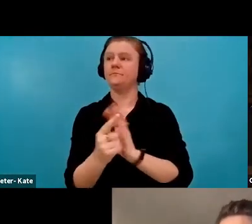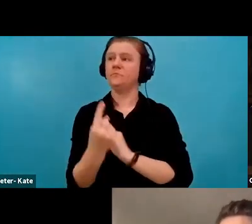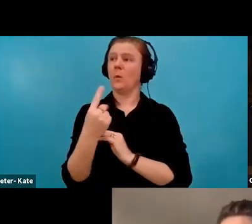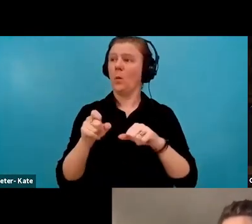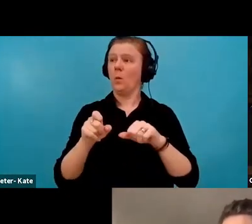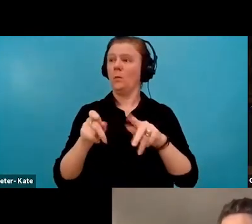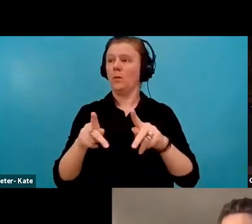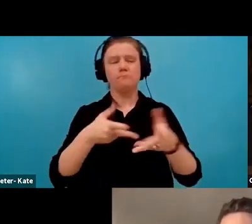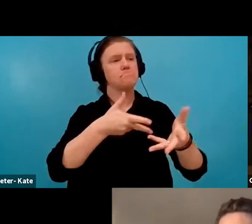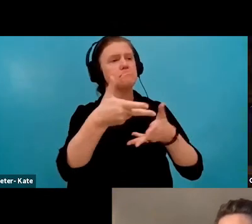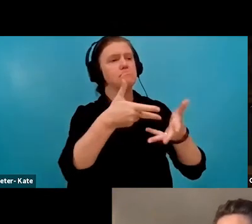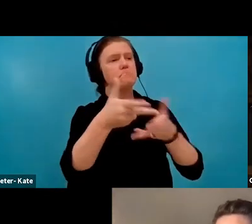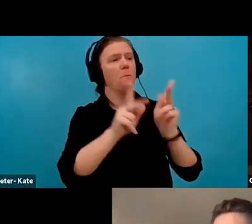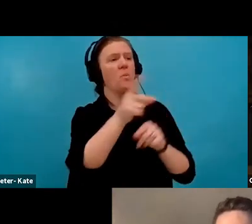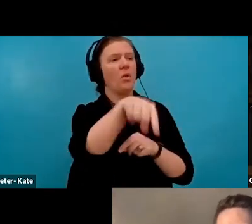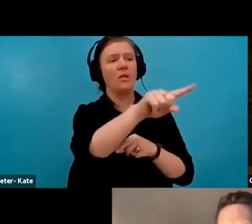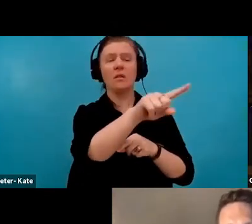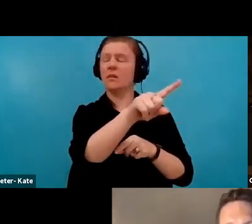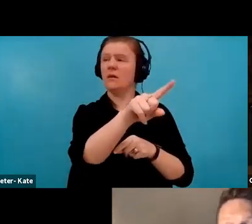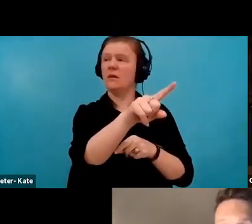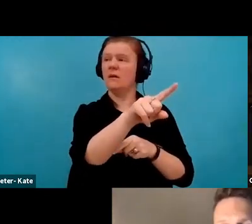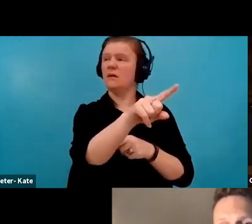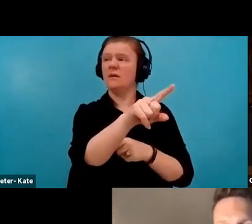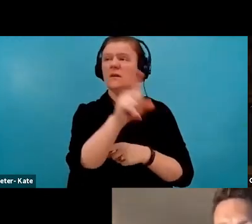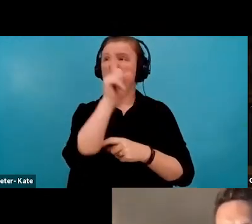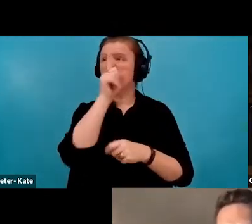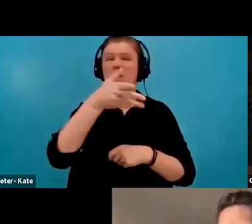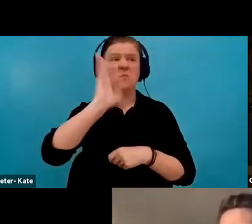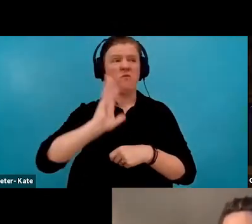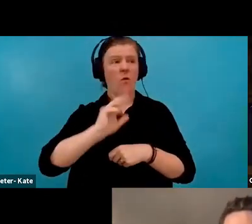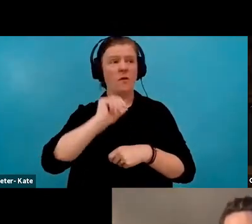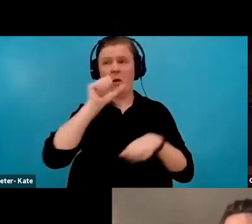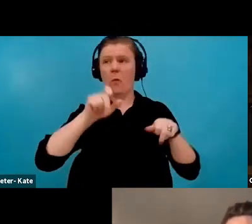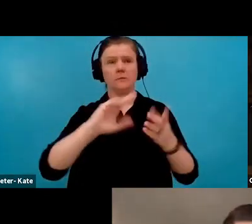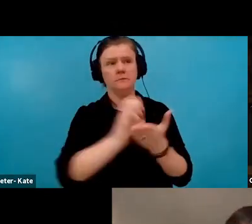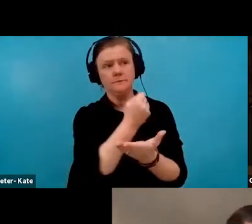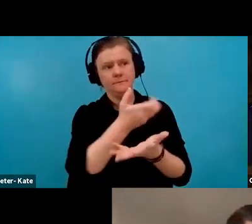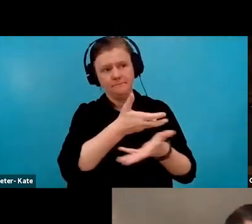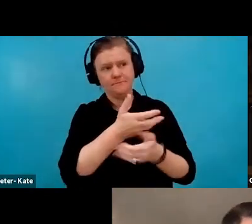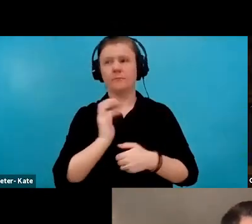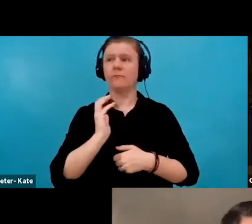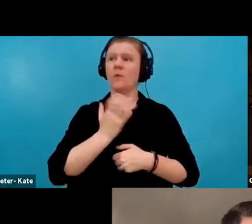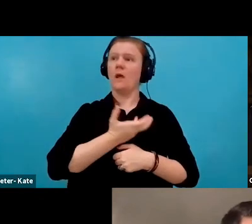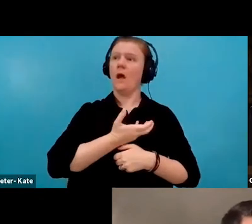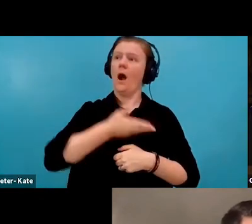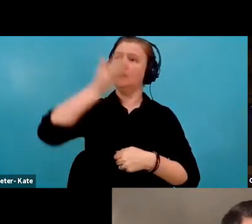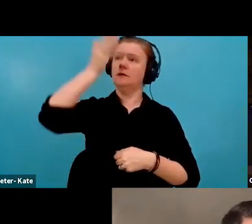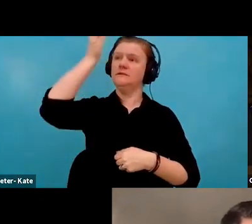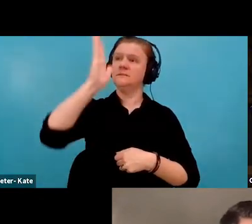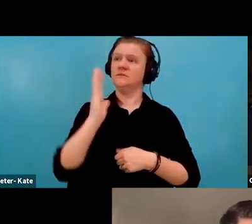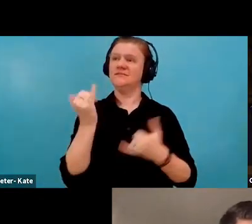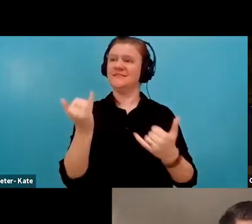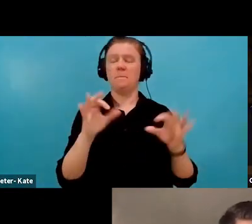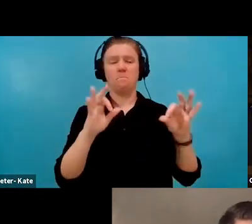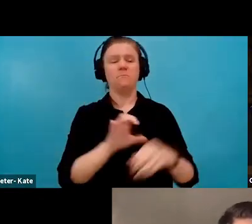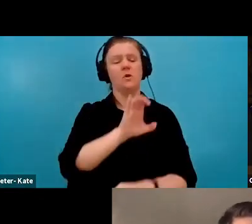get to engage people that we may not have otherwise been able to do. And so our guest today is an example of that.